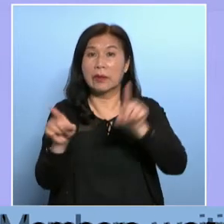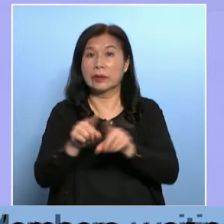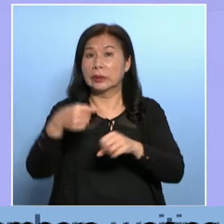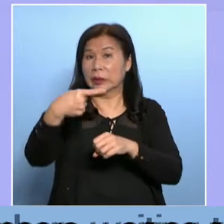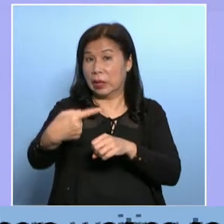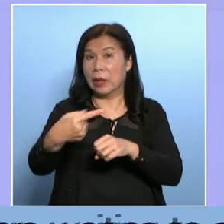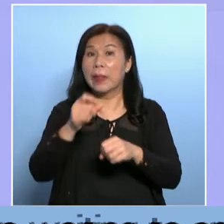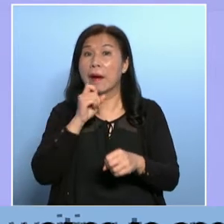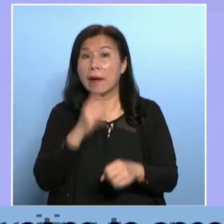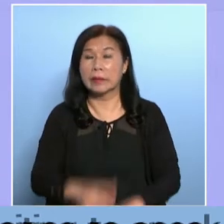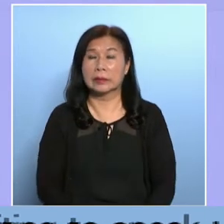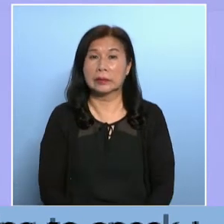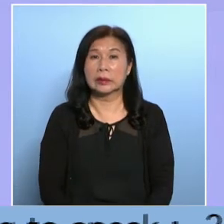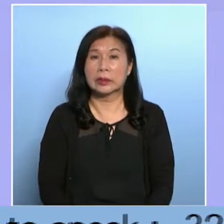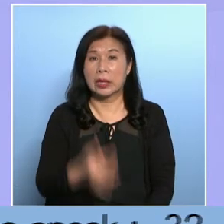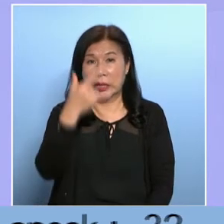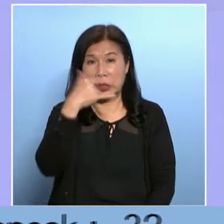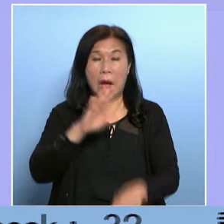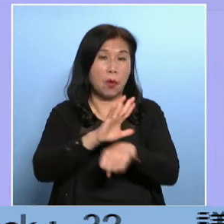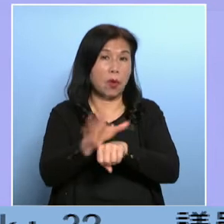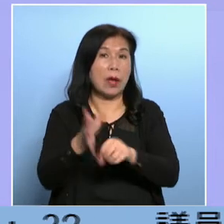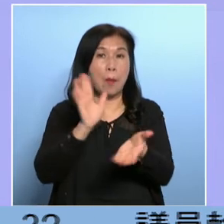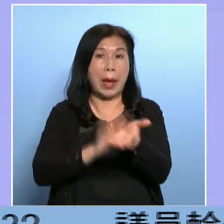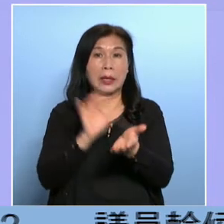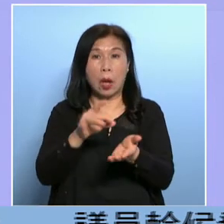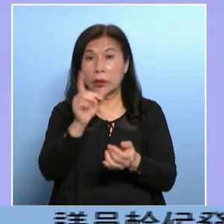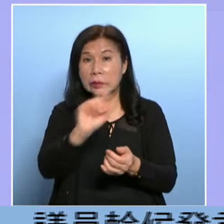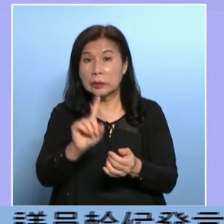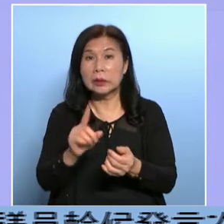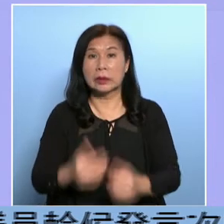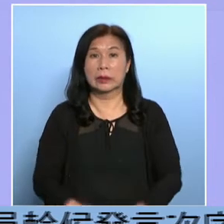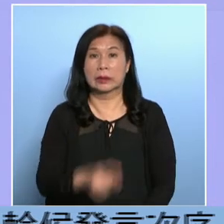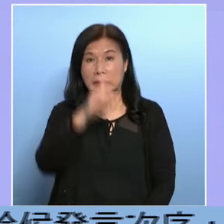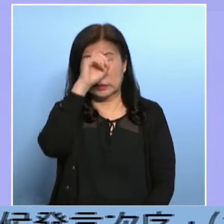2003. And we have the first case of the COVID-19 on